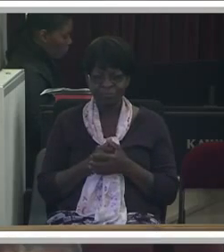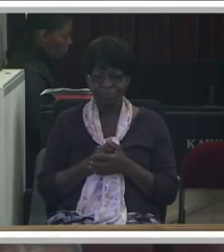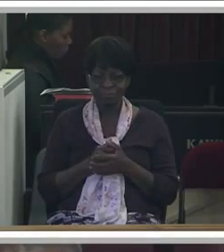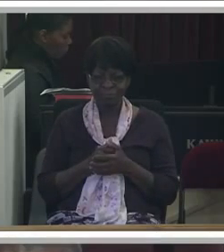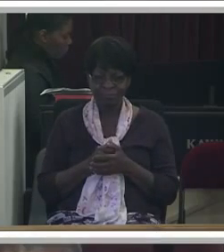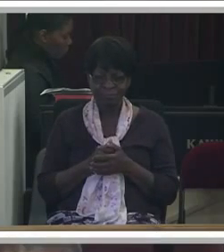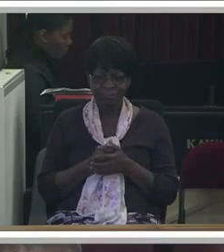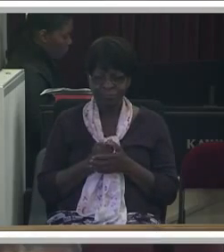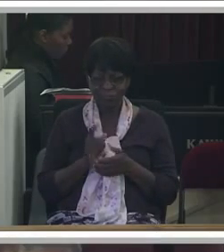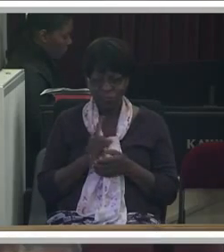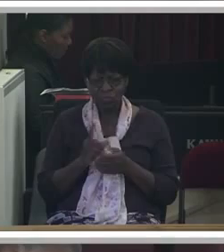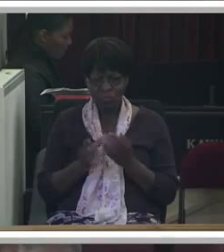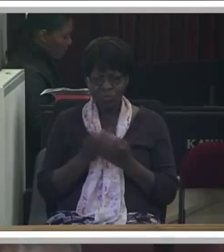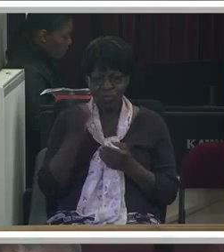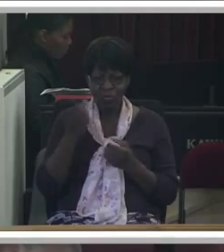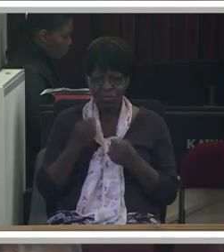What a God we serve.